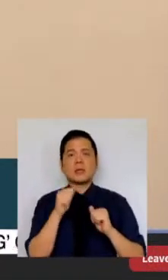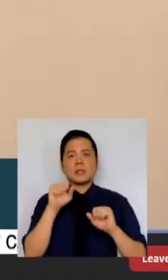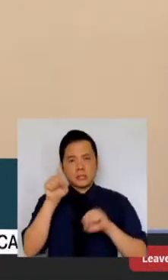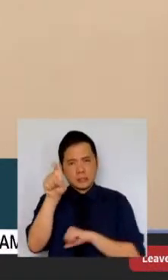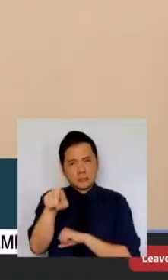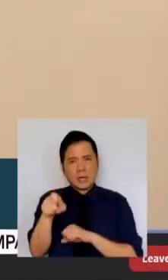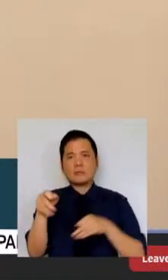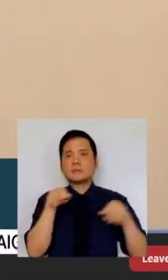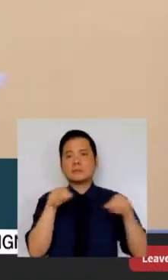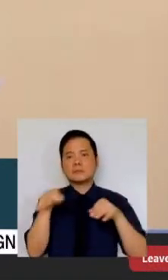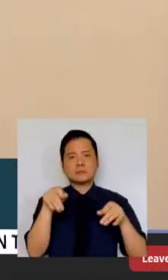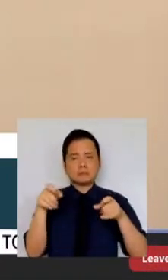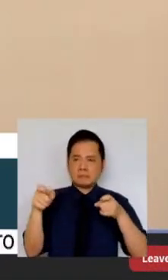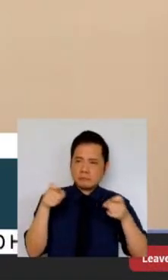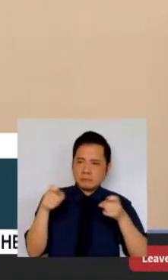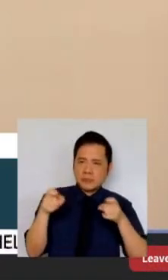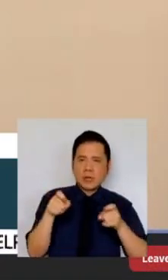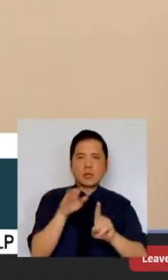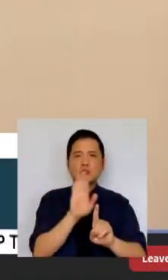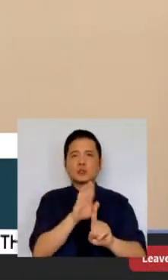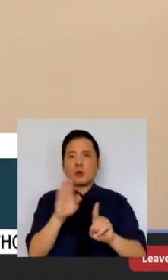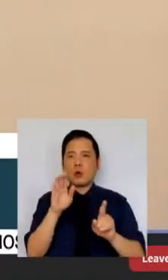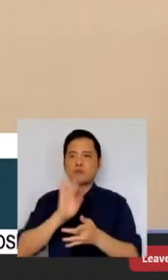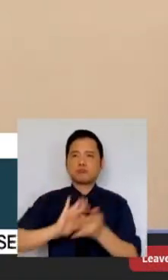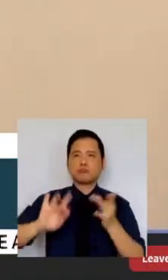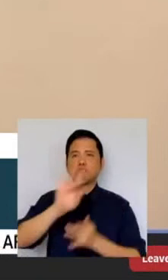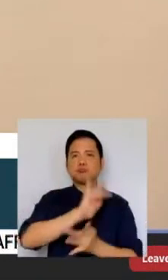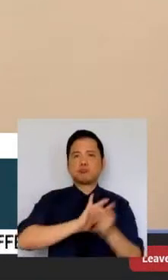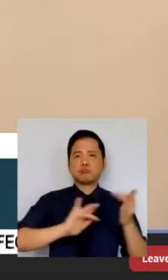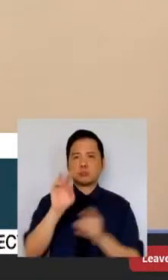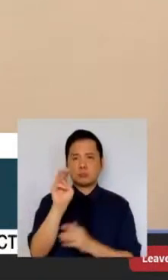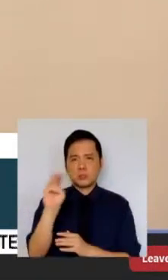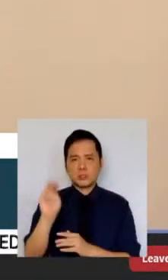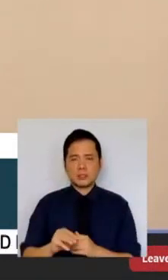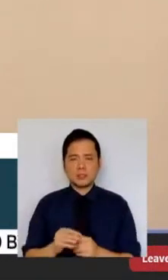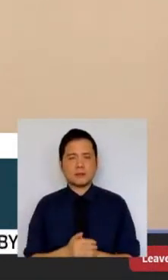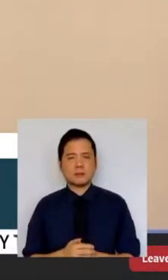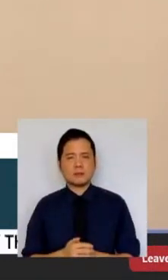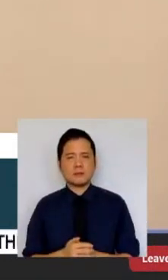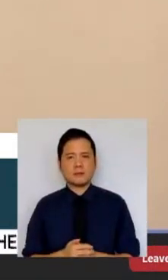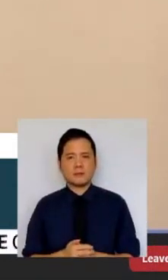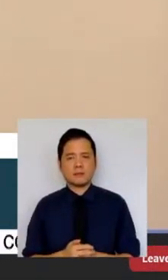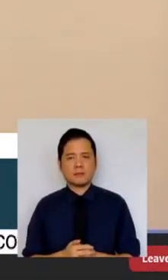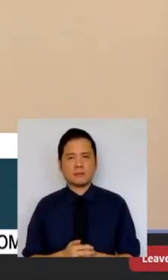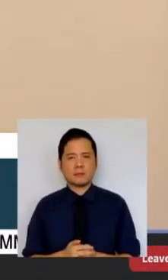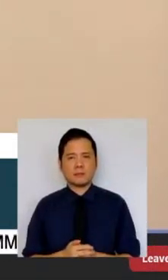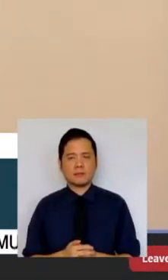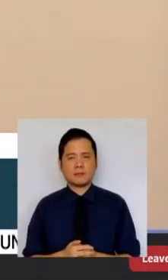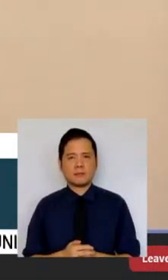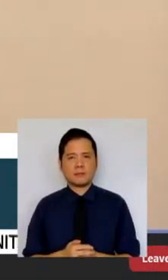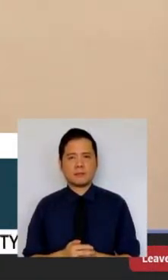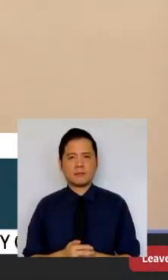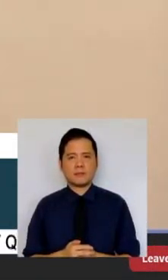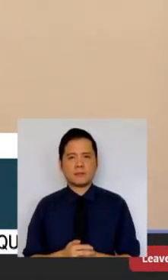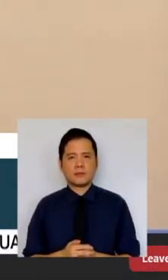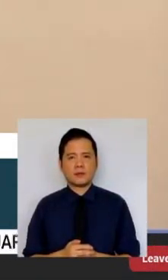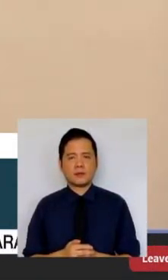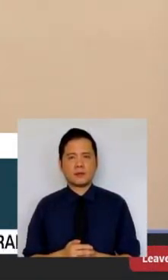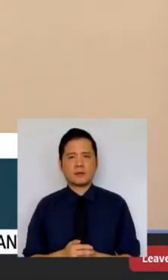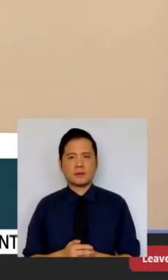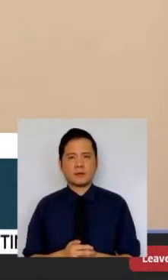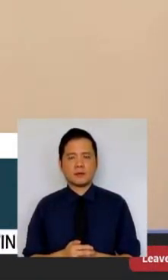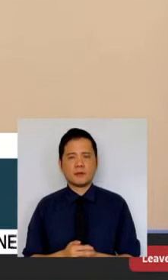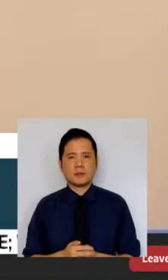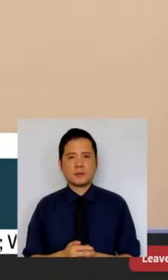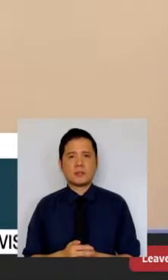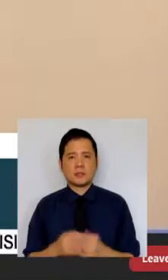Ito'y inaayos lamang namin subject to form and style. Kaya lamang namin ito'y nilalabas ngayon,